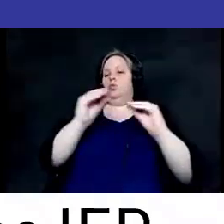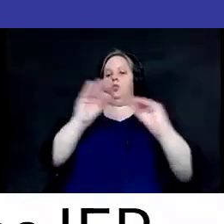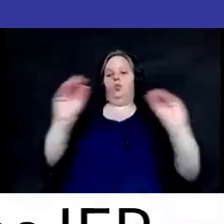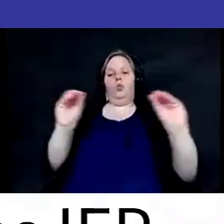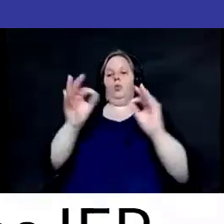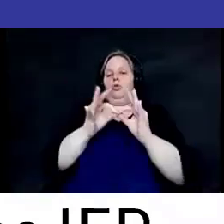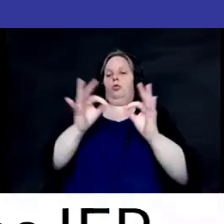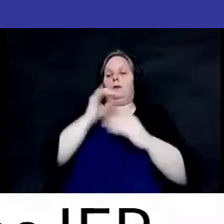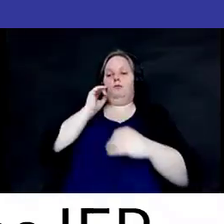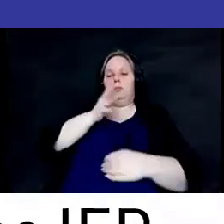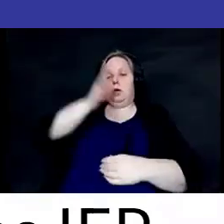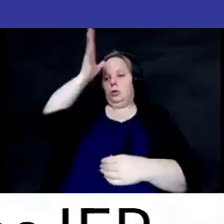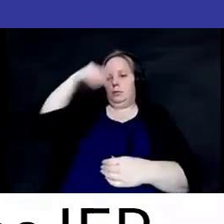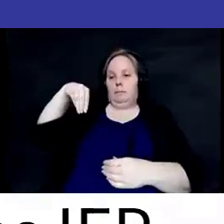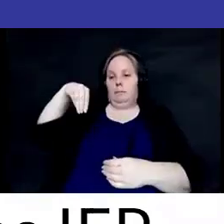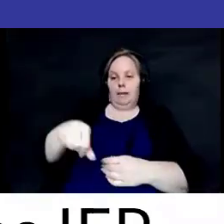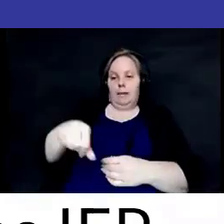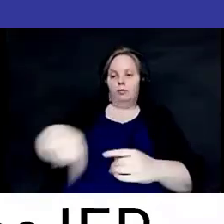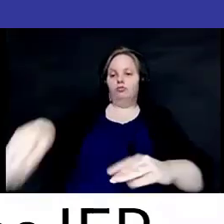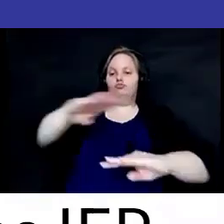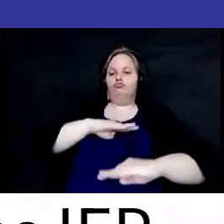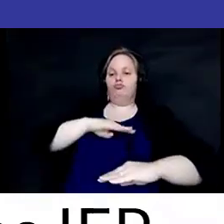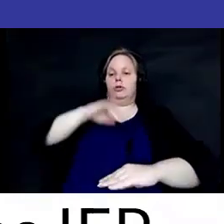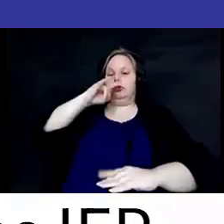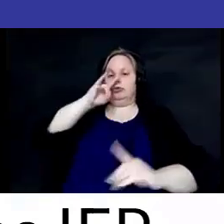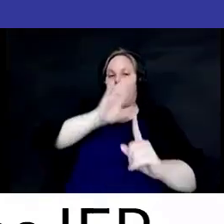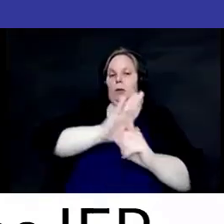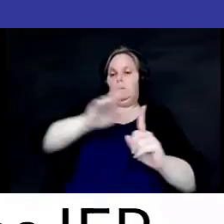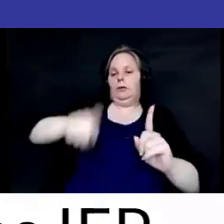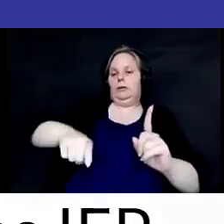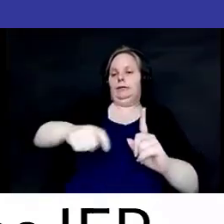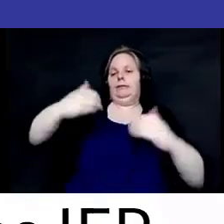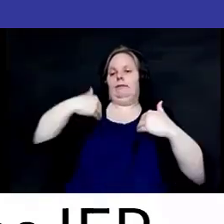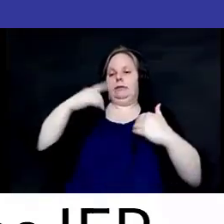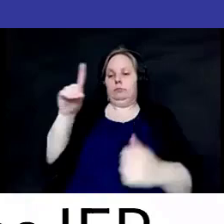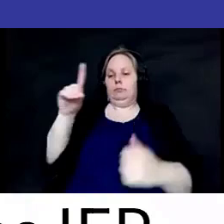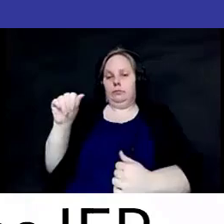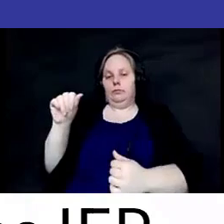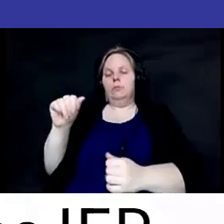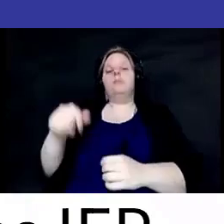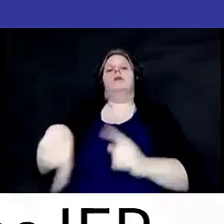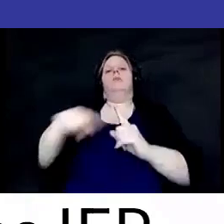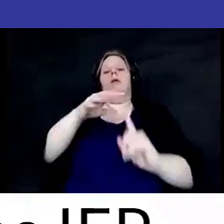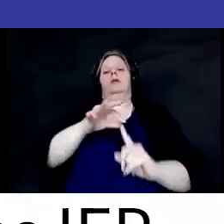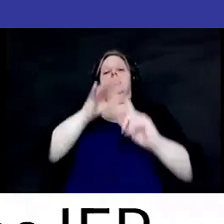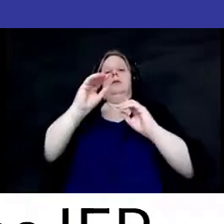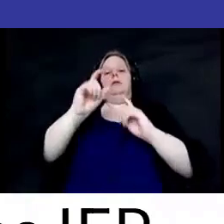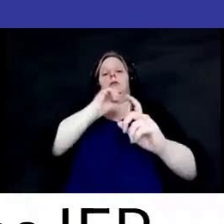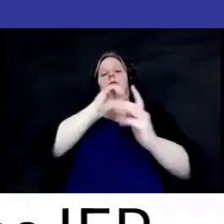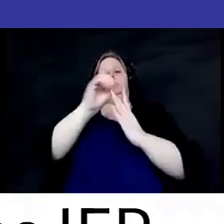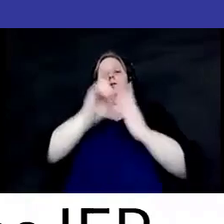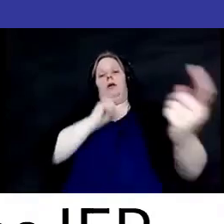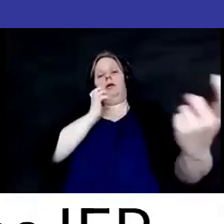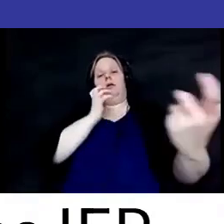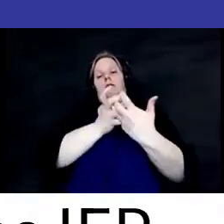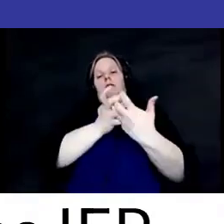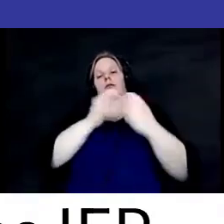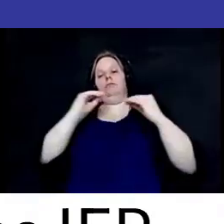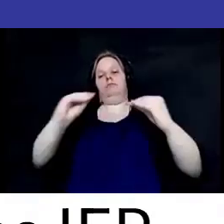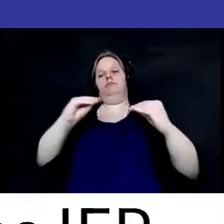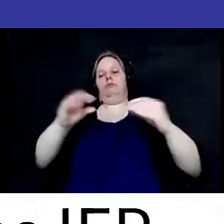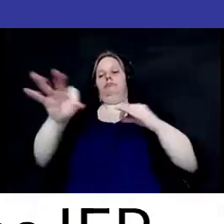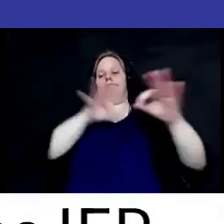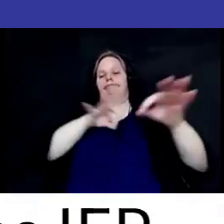meet the unique needs of a child with a disability. And then specially designed instruction is also defined in